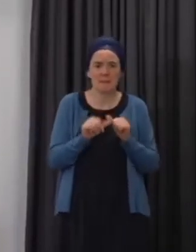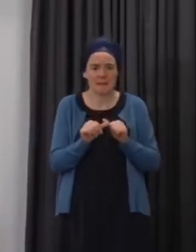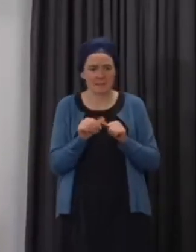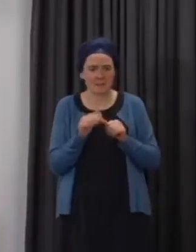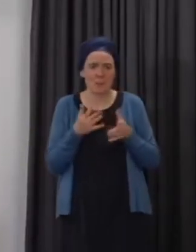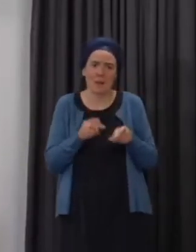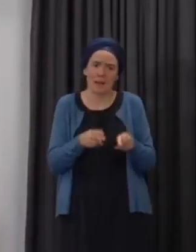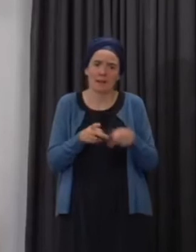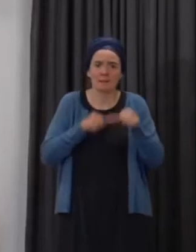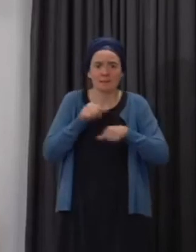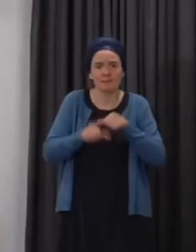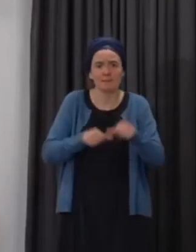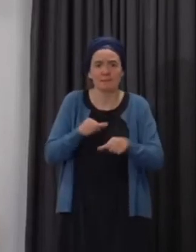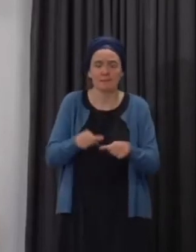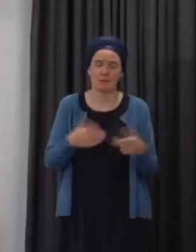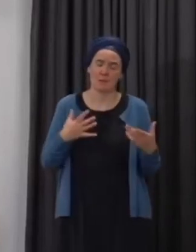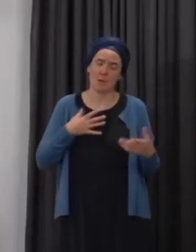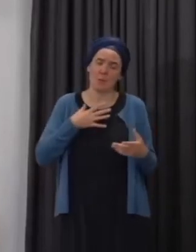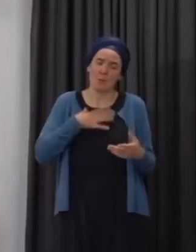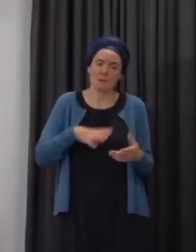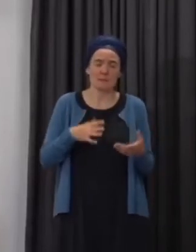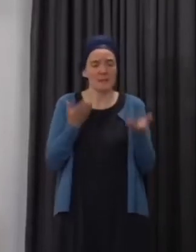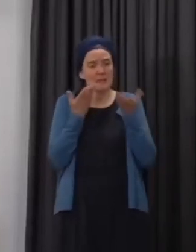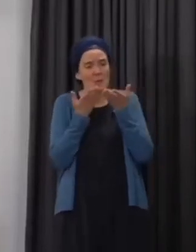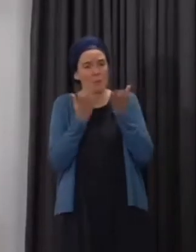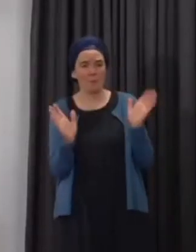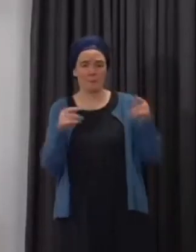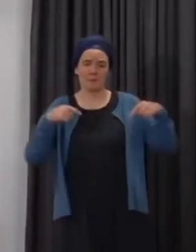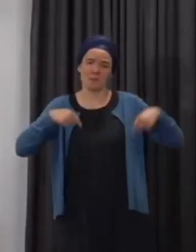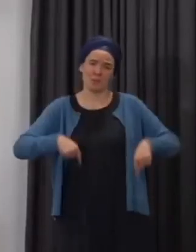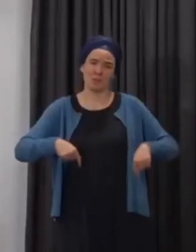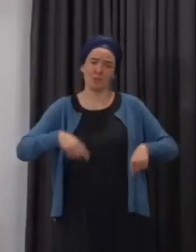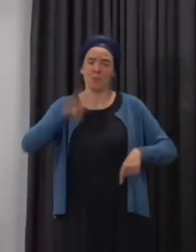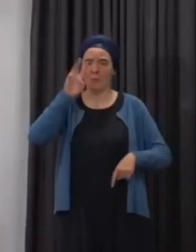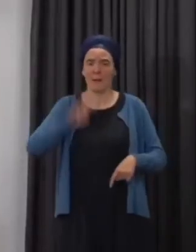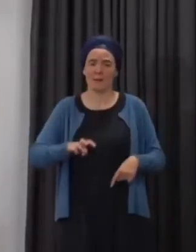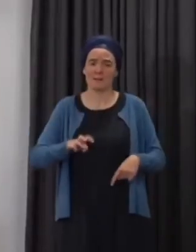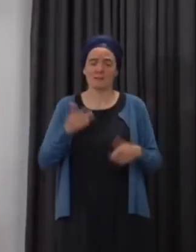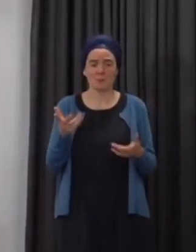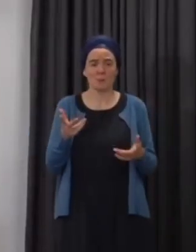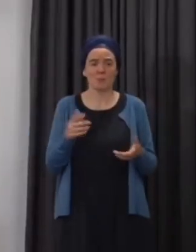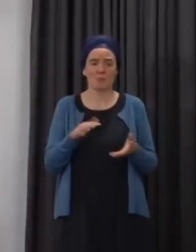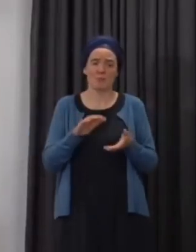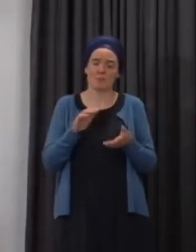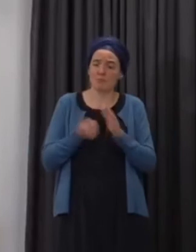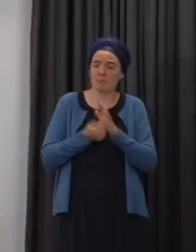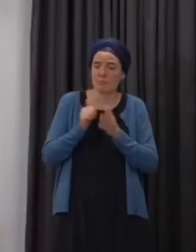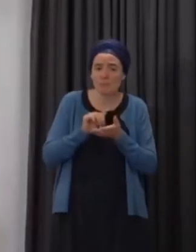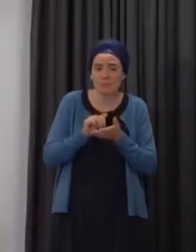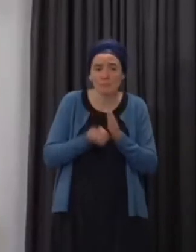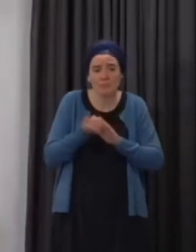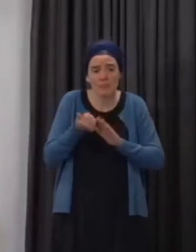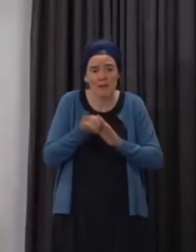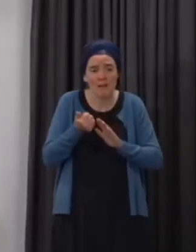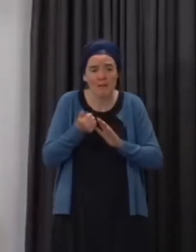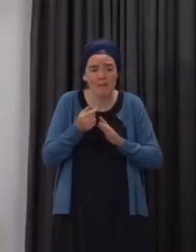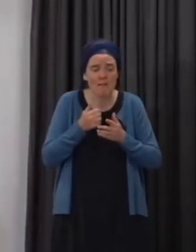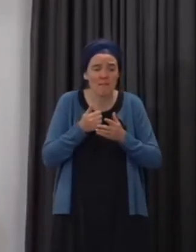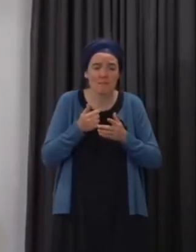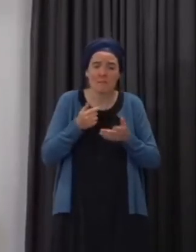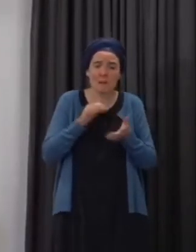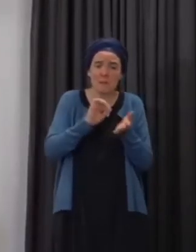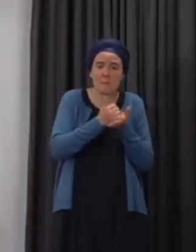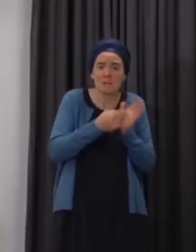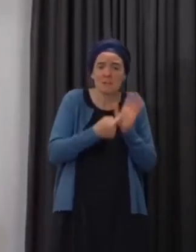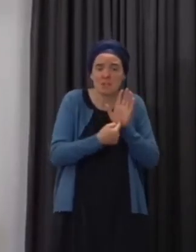be really open here in Wales by publishing that regular summary of the advice that we're receiving. But as I say, it's entirely possible that in the